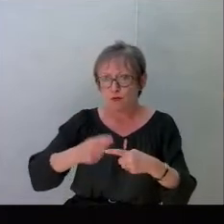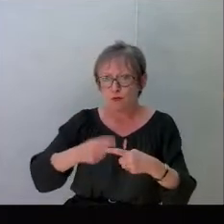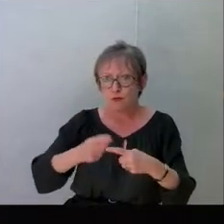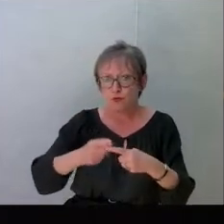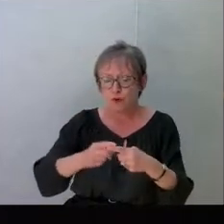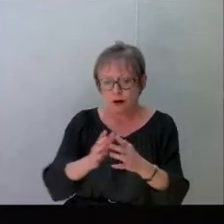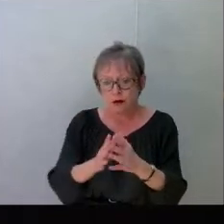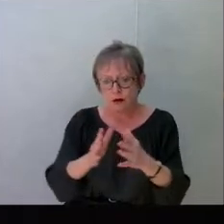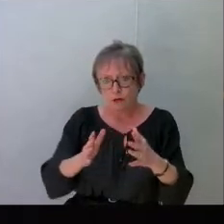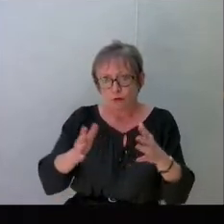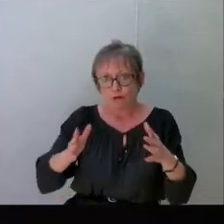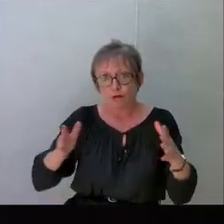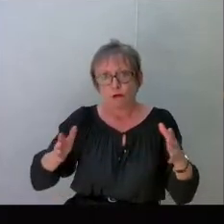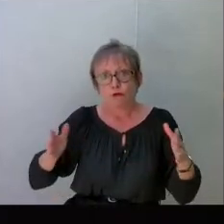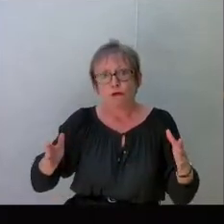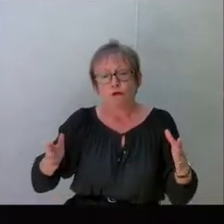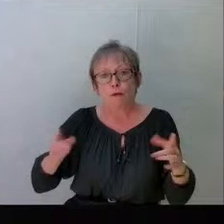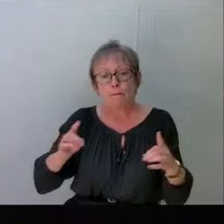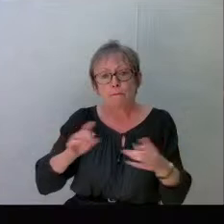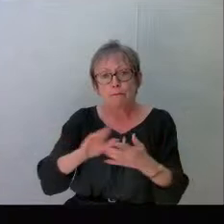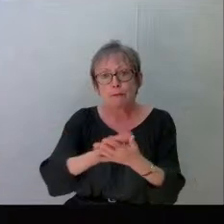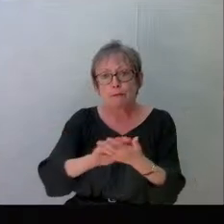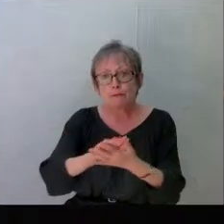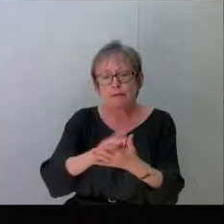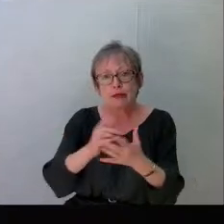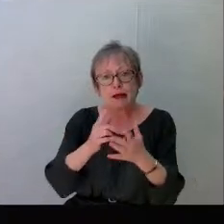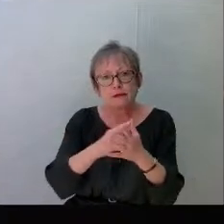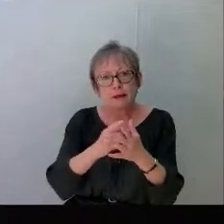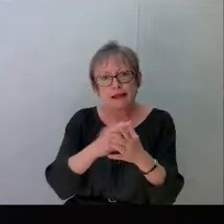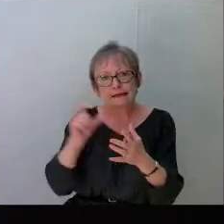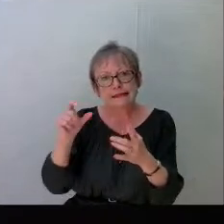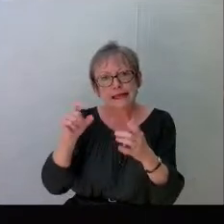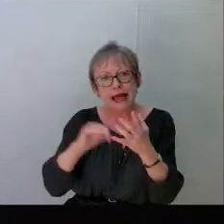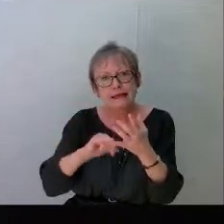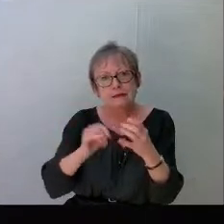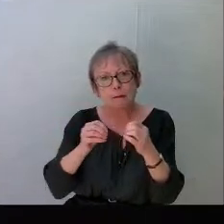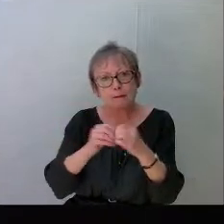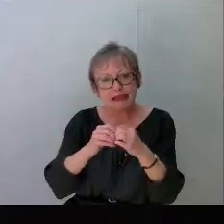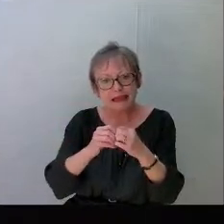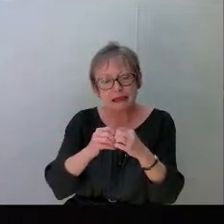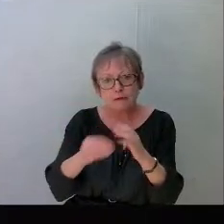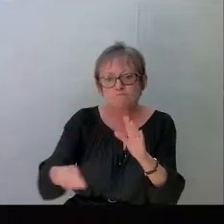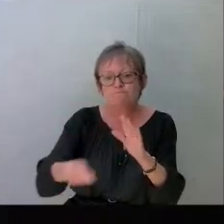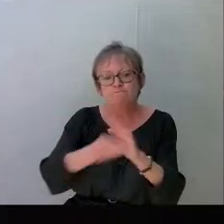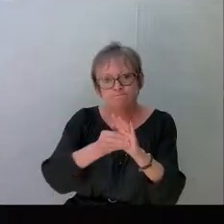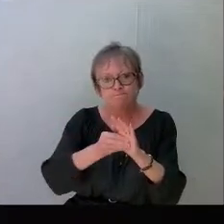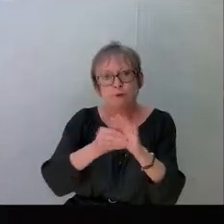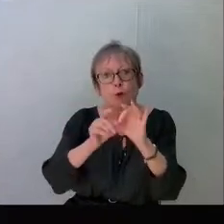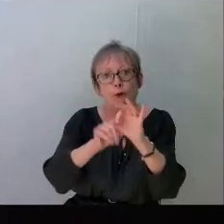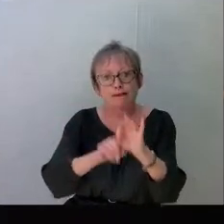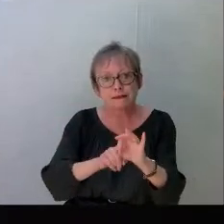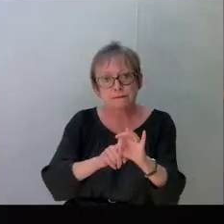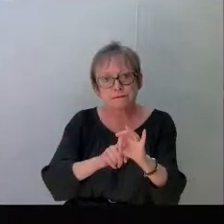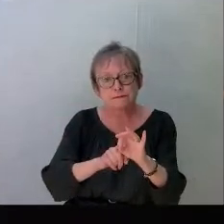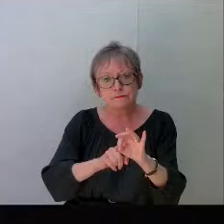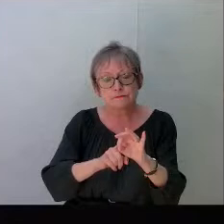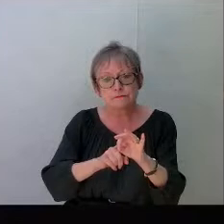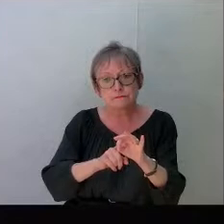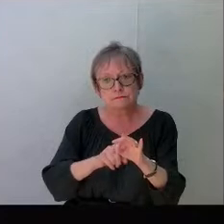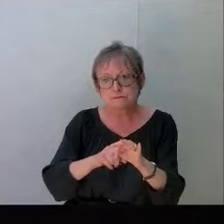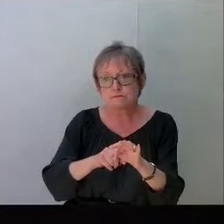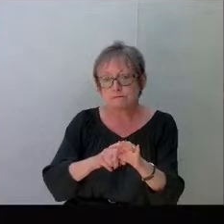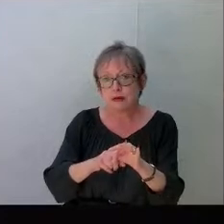that's now accredited by AACSB, a major international stamp of quality assurance, done in record